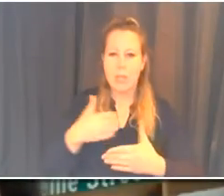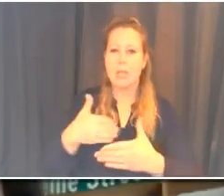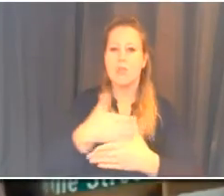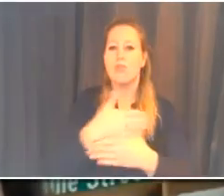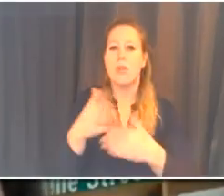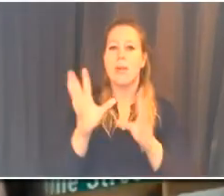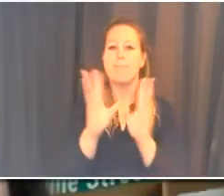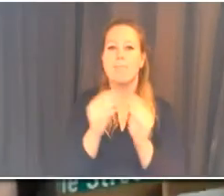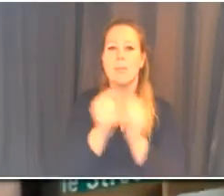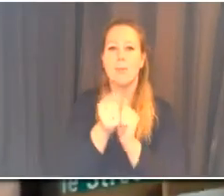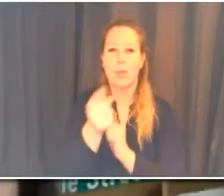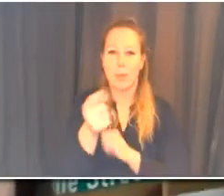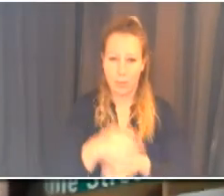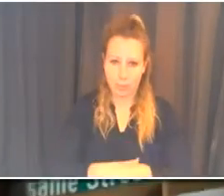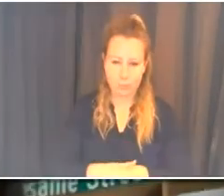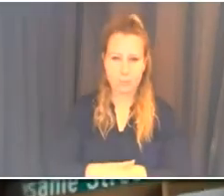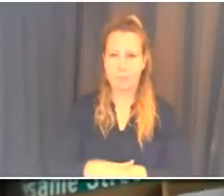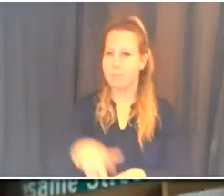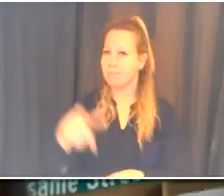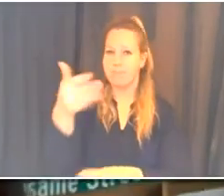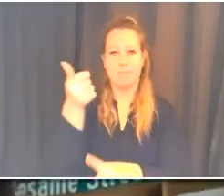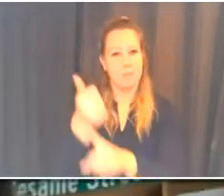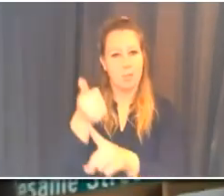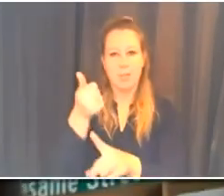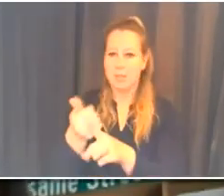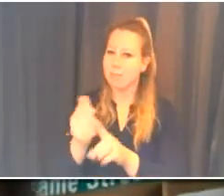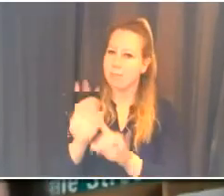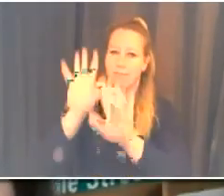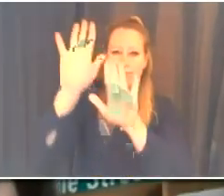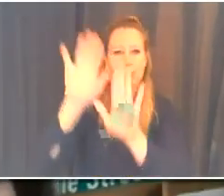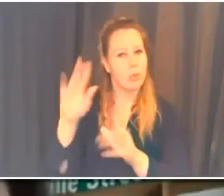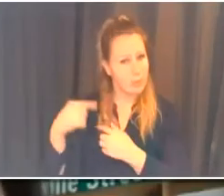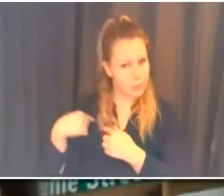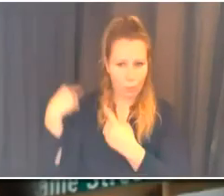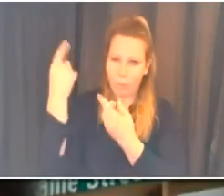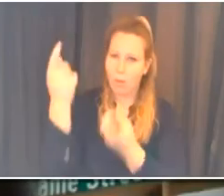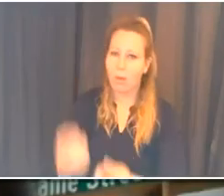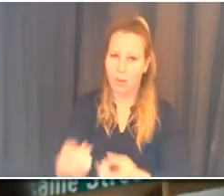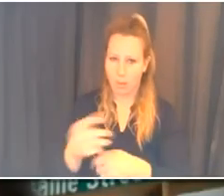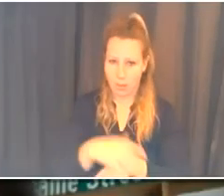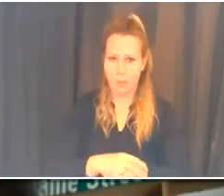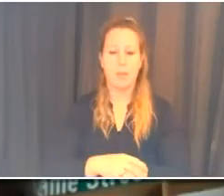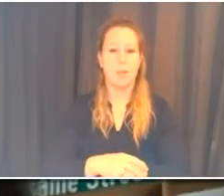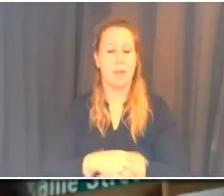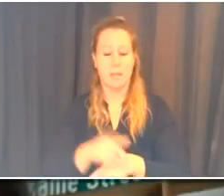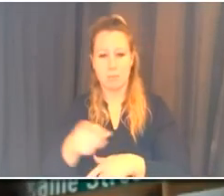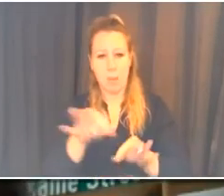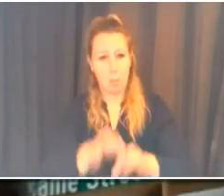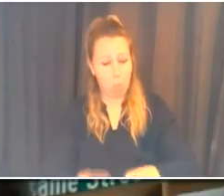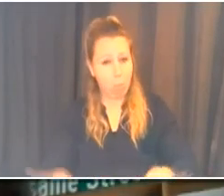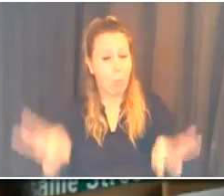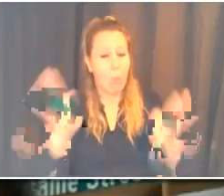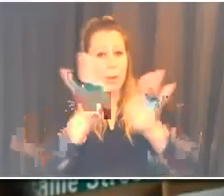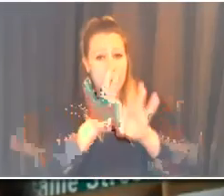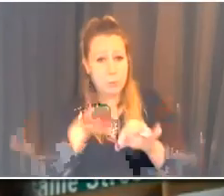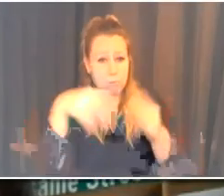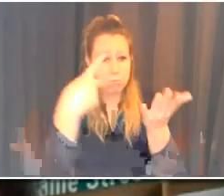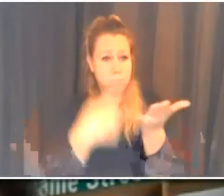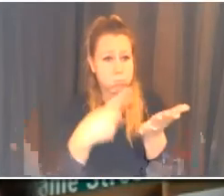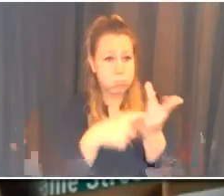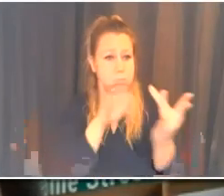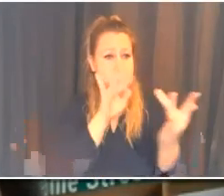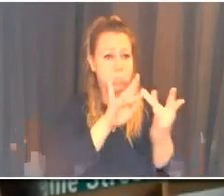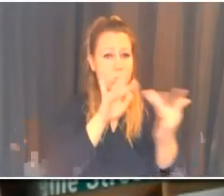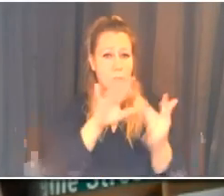The Advocates we've we've spoken with and worked with uh over 50 Advocates over the last few weeks in